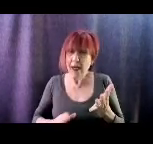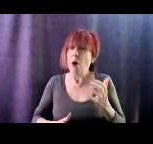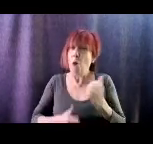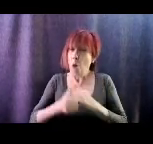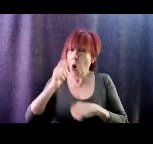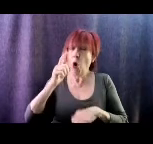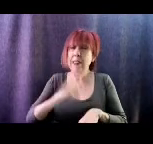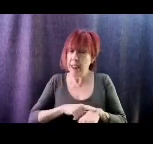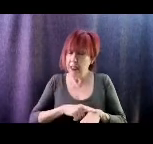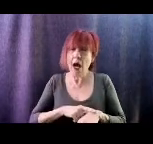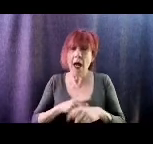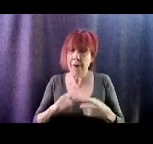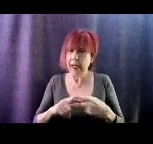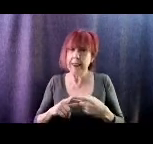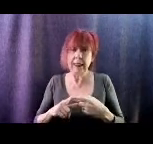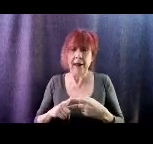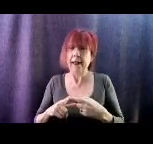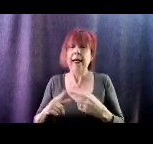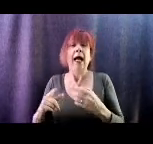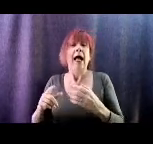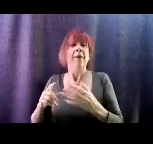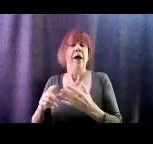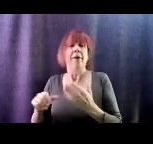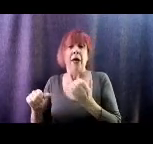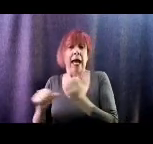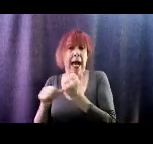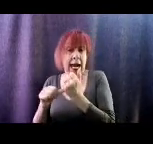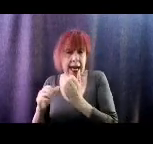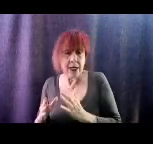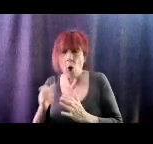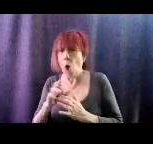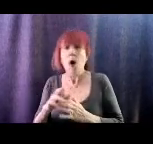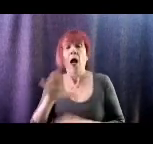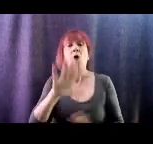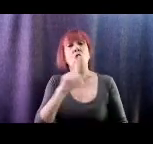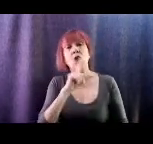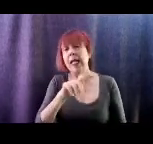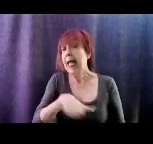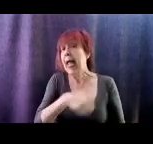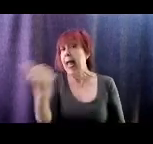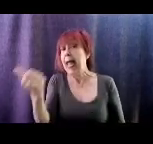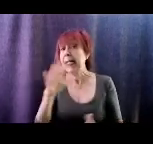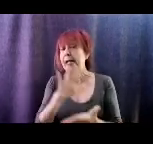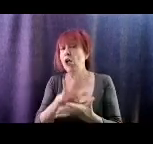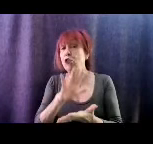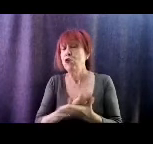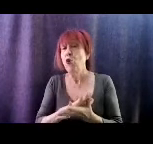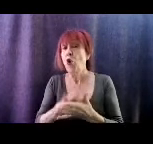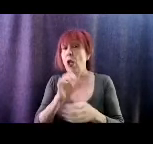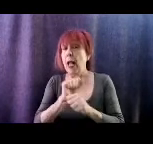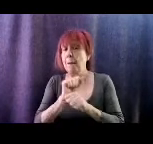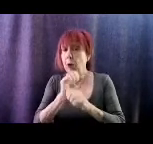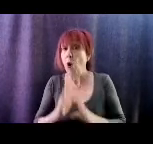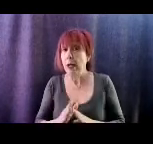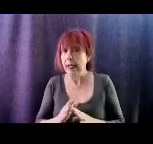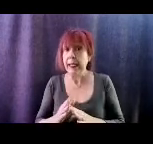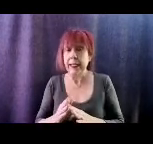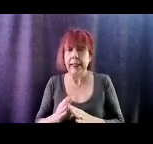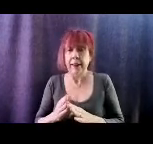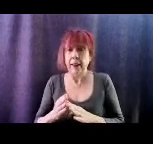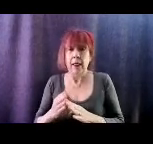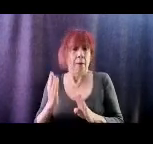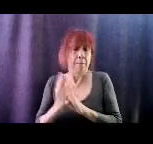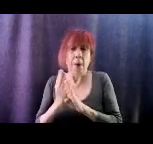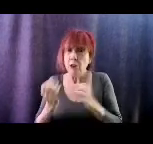anybody that's a school employee is already listed and covered under the insurance for that county.